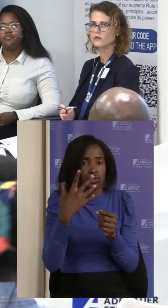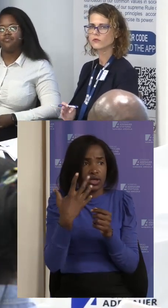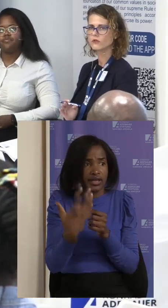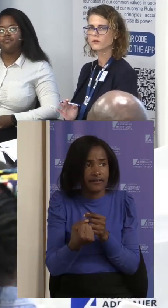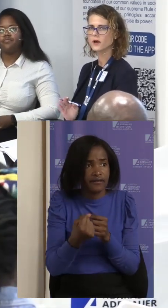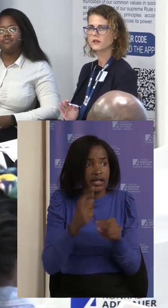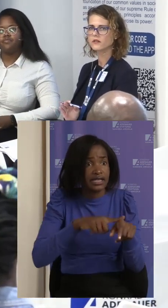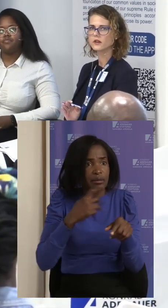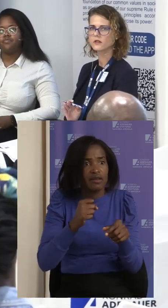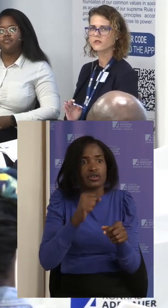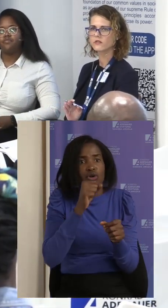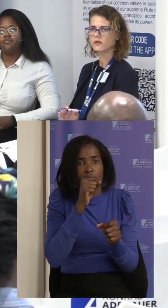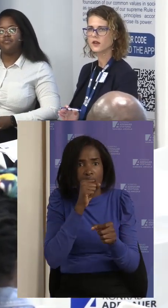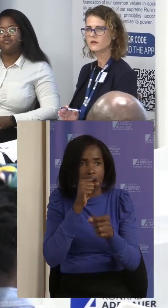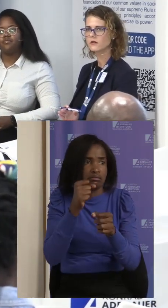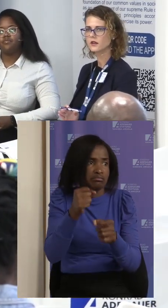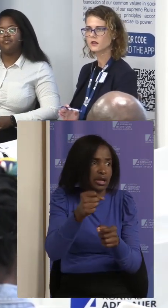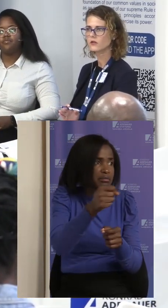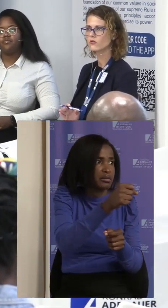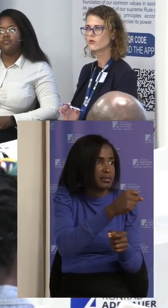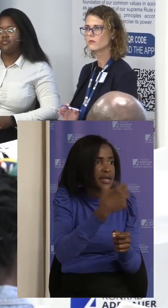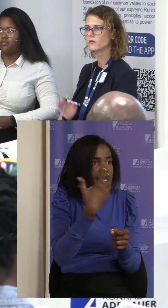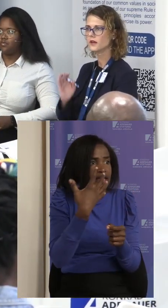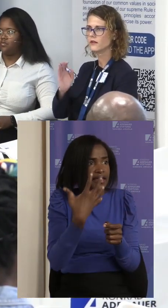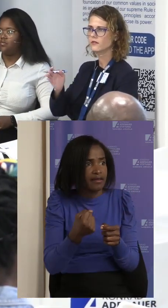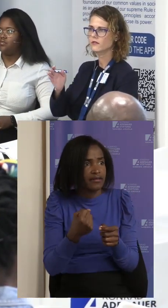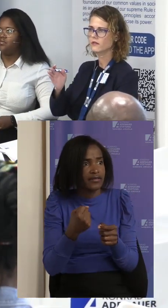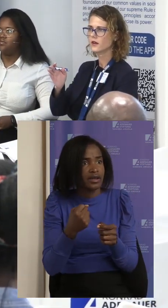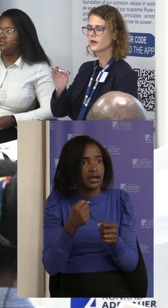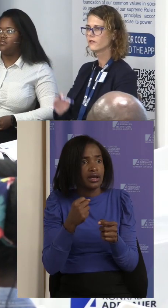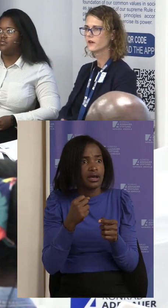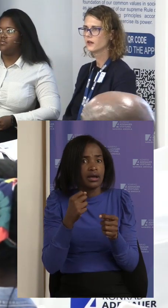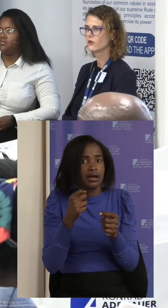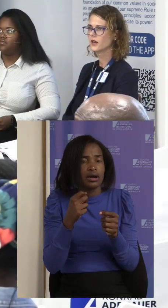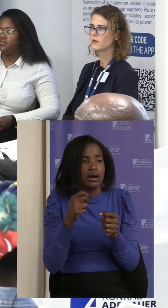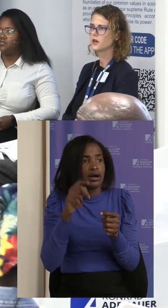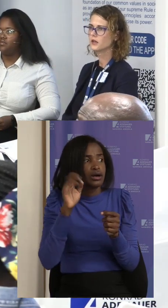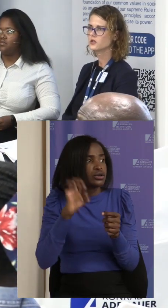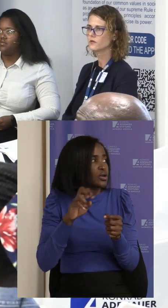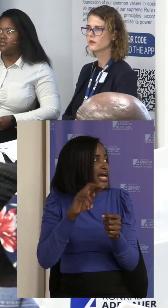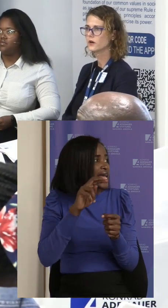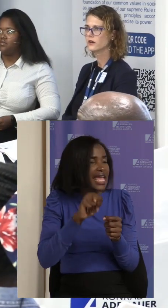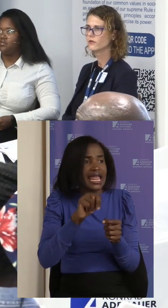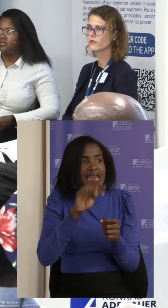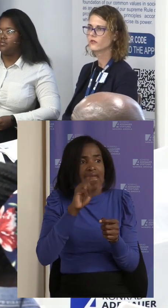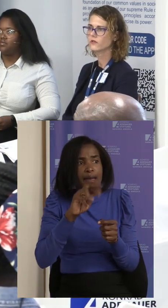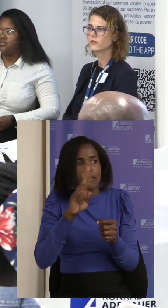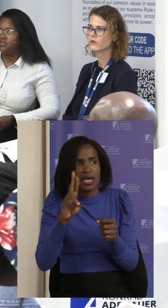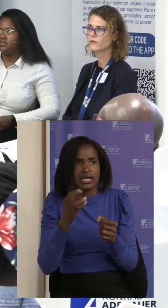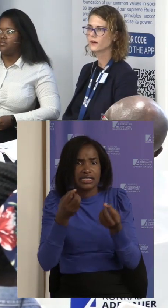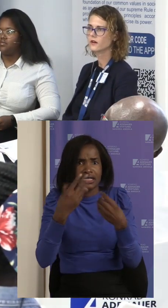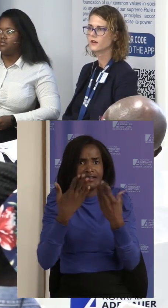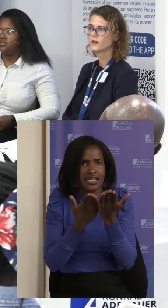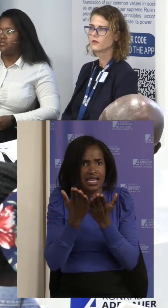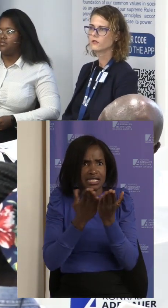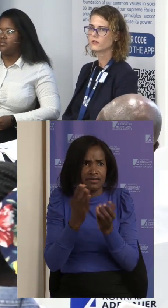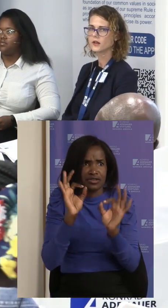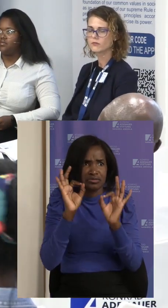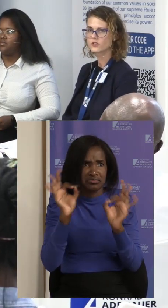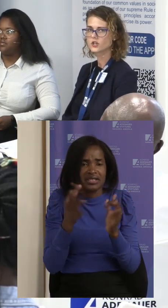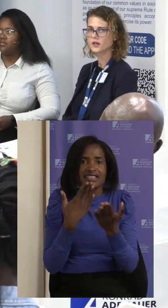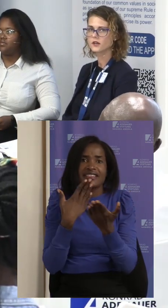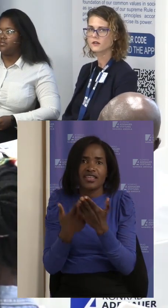a roving mic, as I understand, in the room. Yes, thank you, NMH, for the wonderful service so far. We